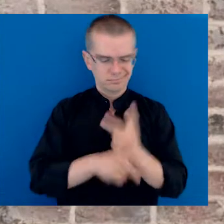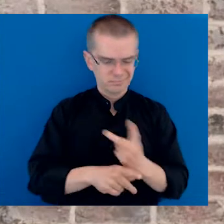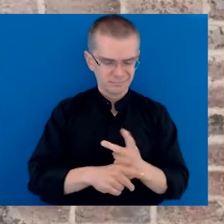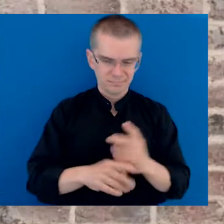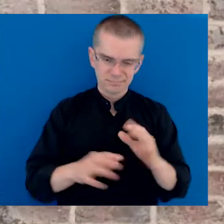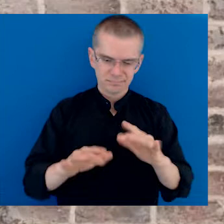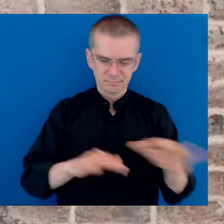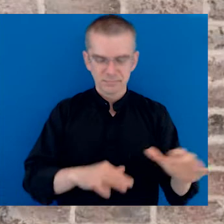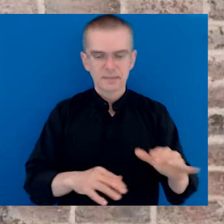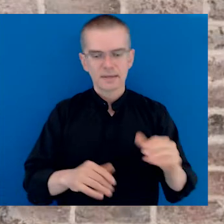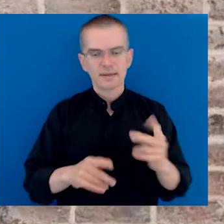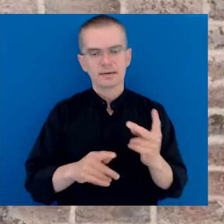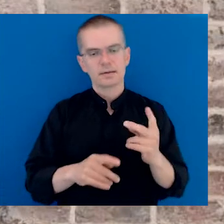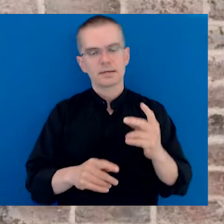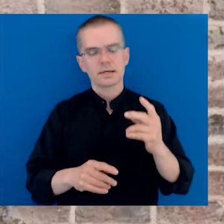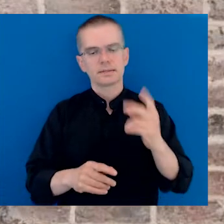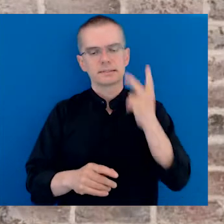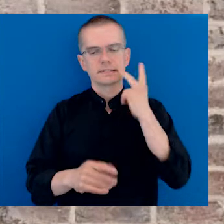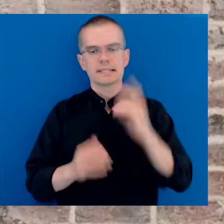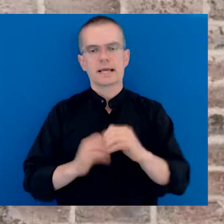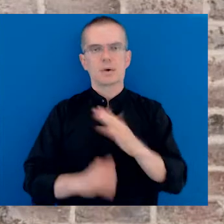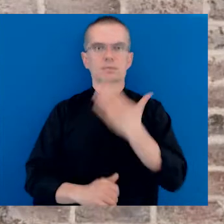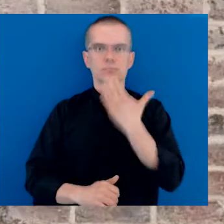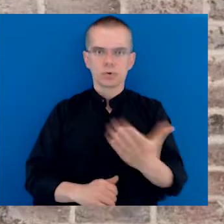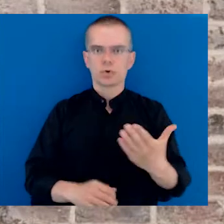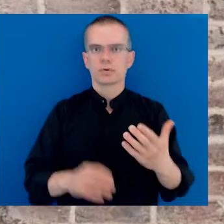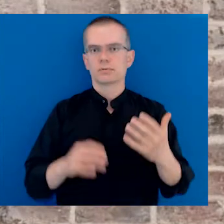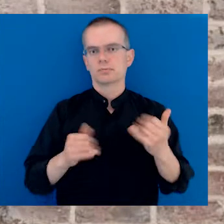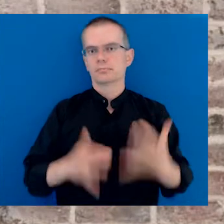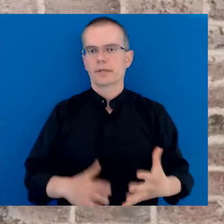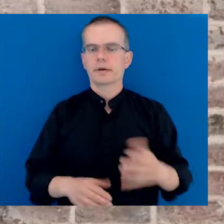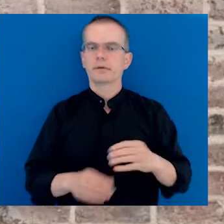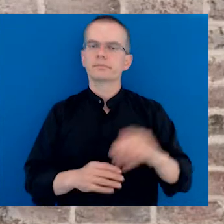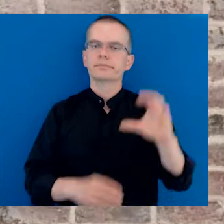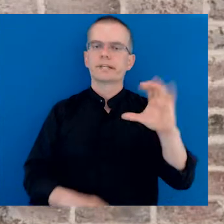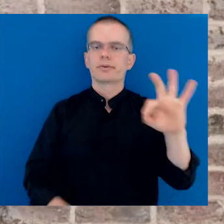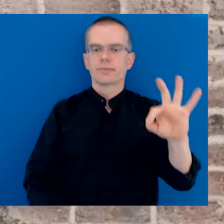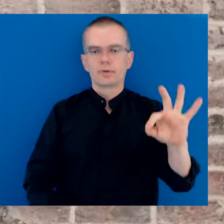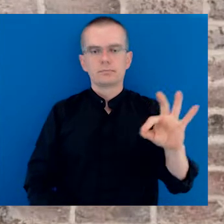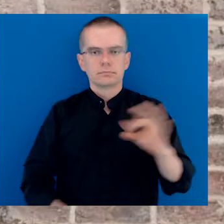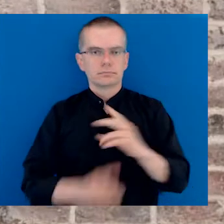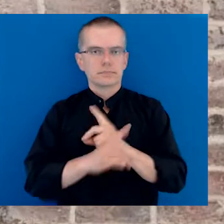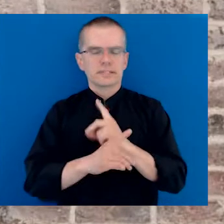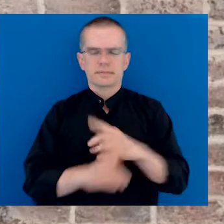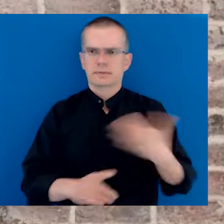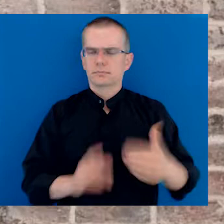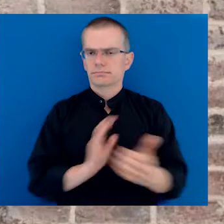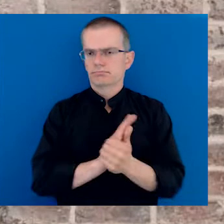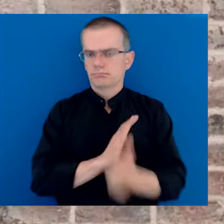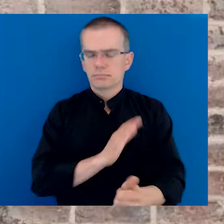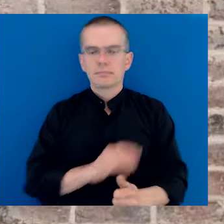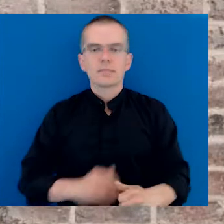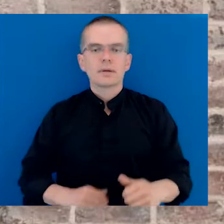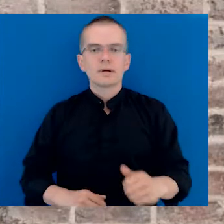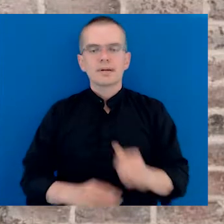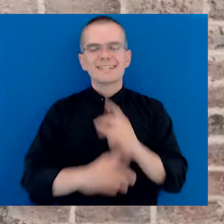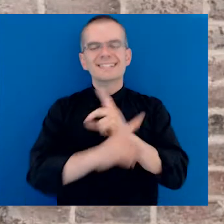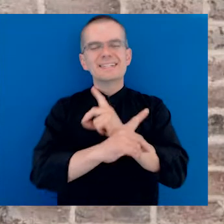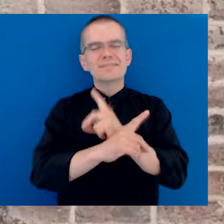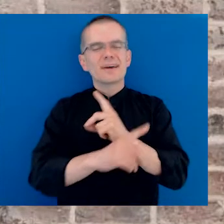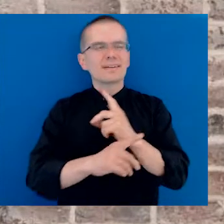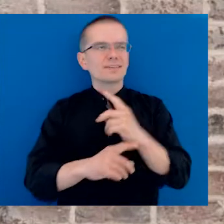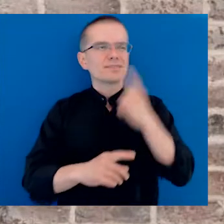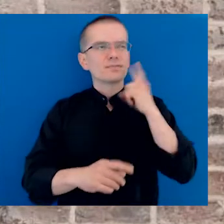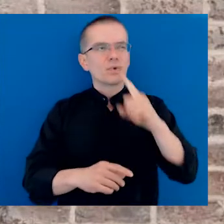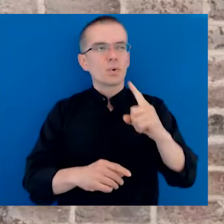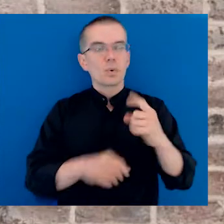in areas that they couldn't before, which makes it more and more clear, you know, what an outstanding defensive player he was. Defense is the hardest